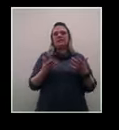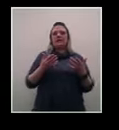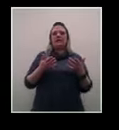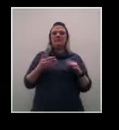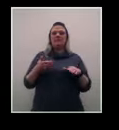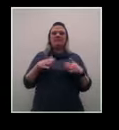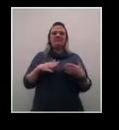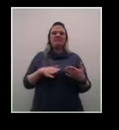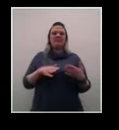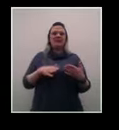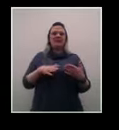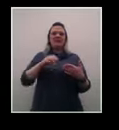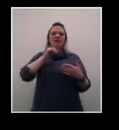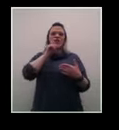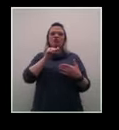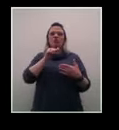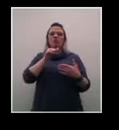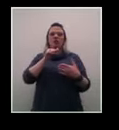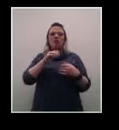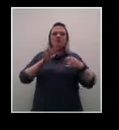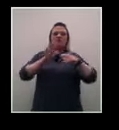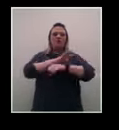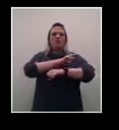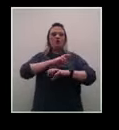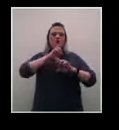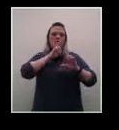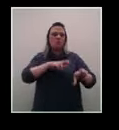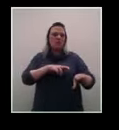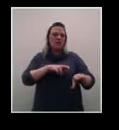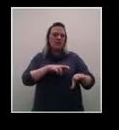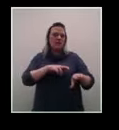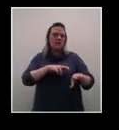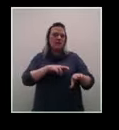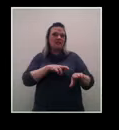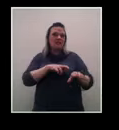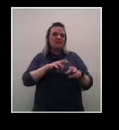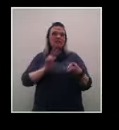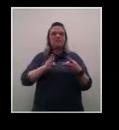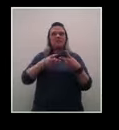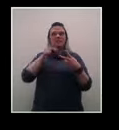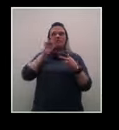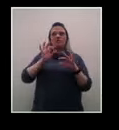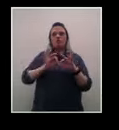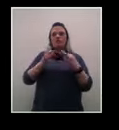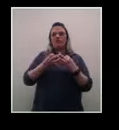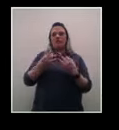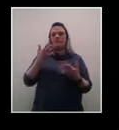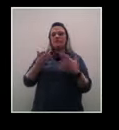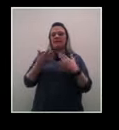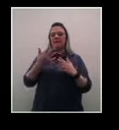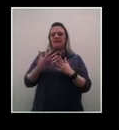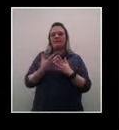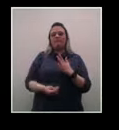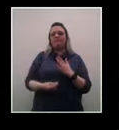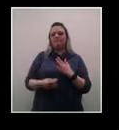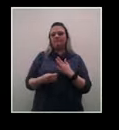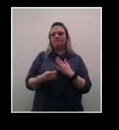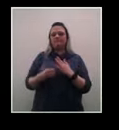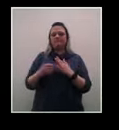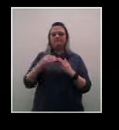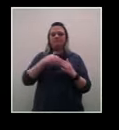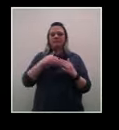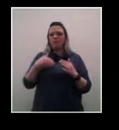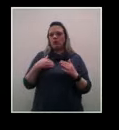deaths are being underreported? And second, for families who may have lost a loved one they believe